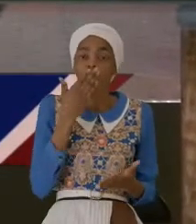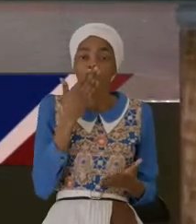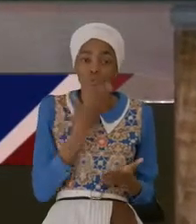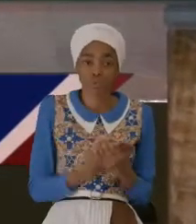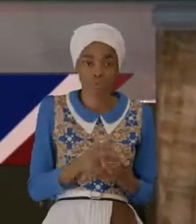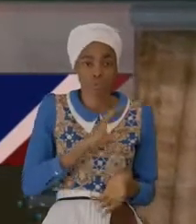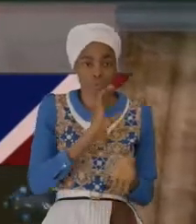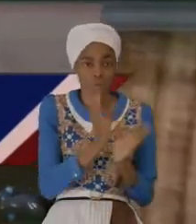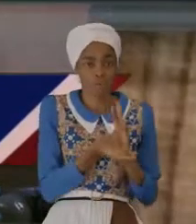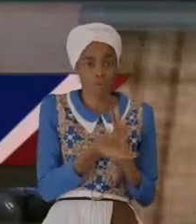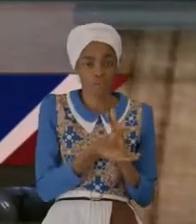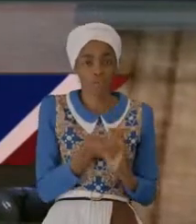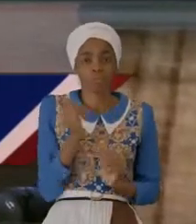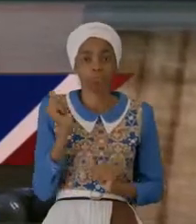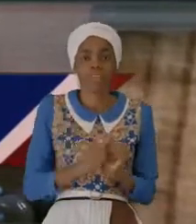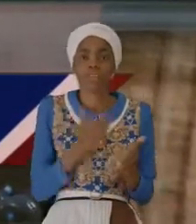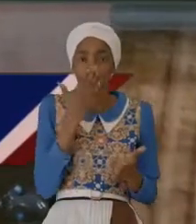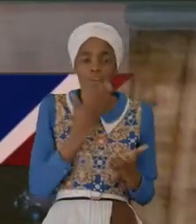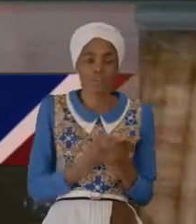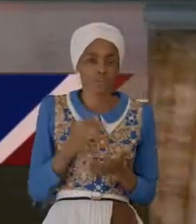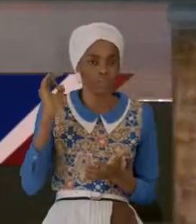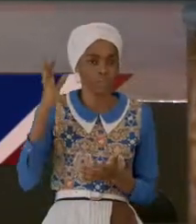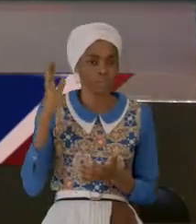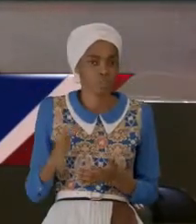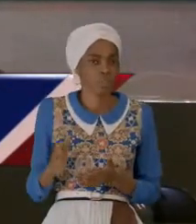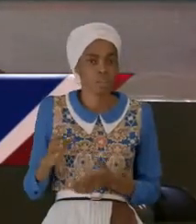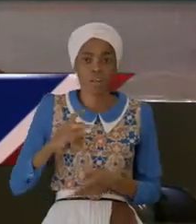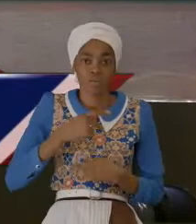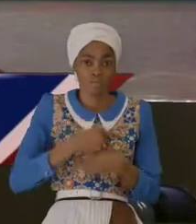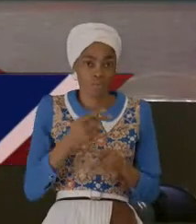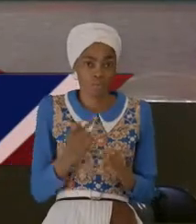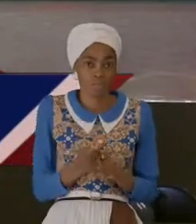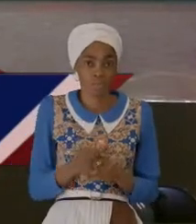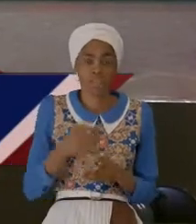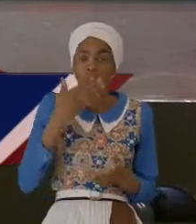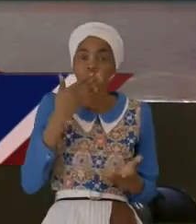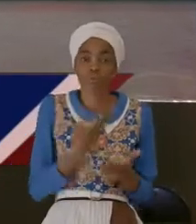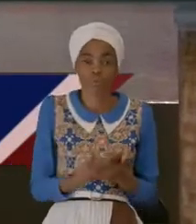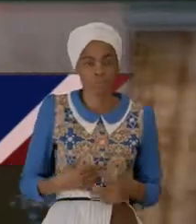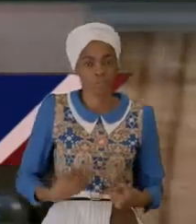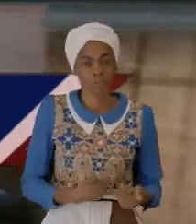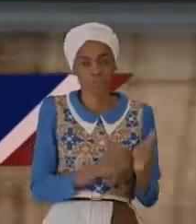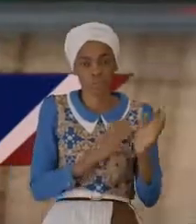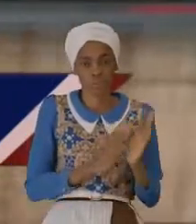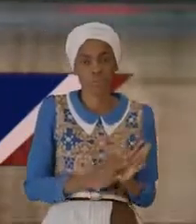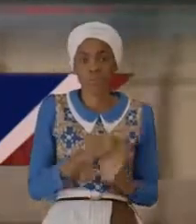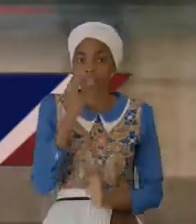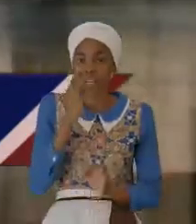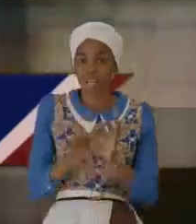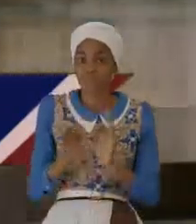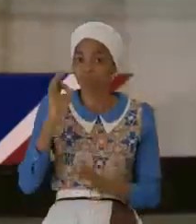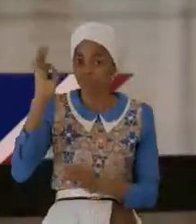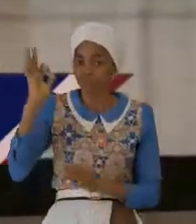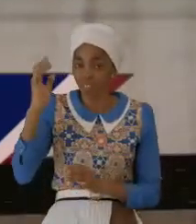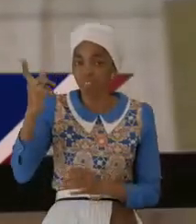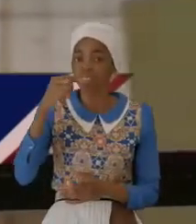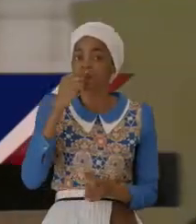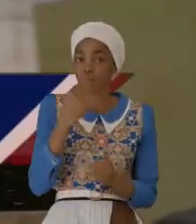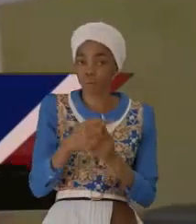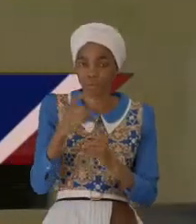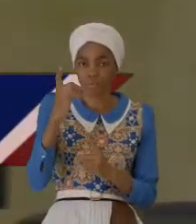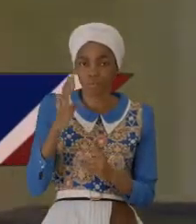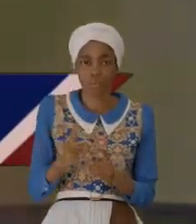every good preacher produces good followers if you preach the word of God